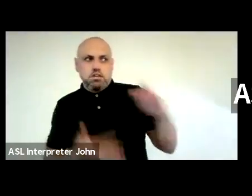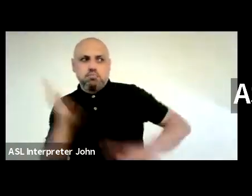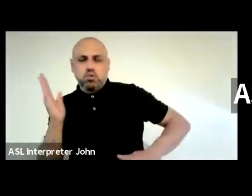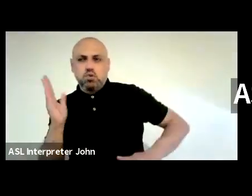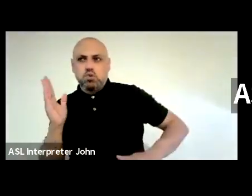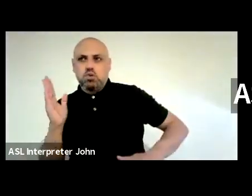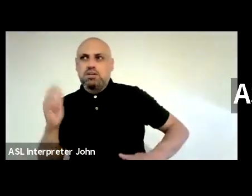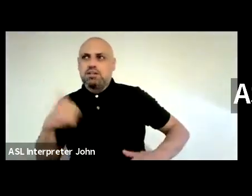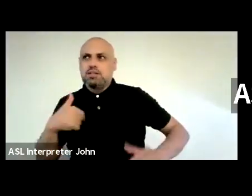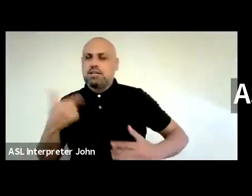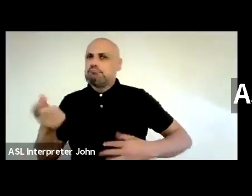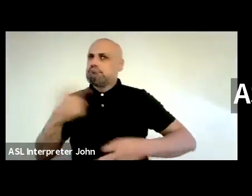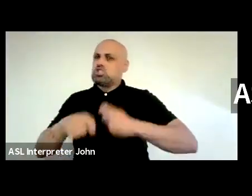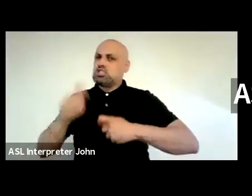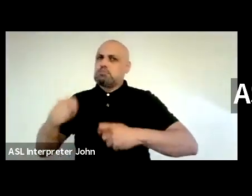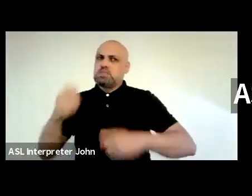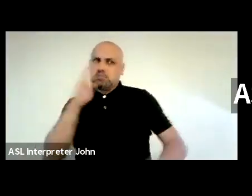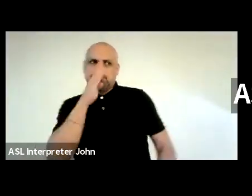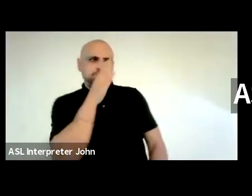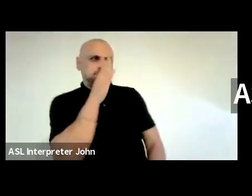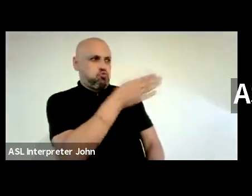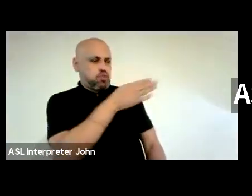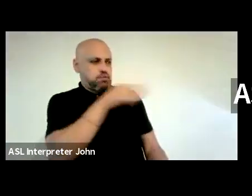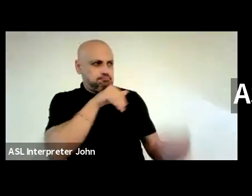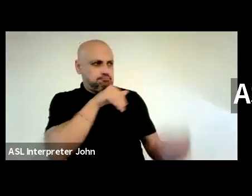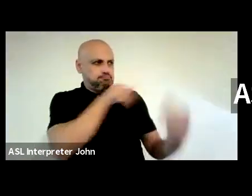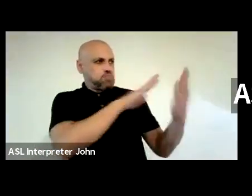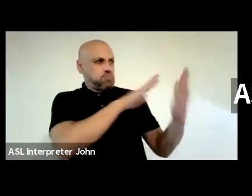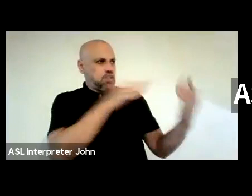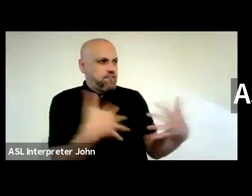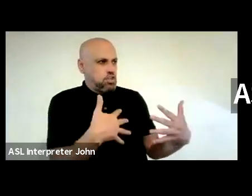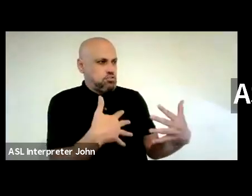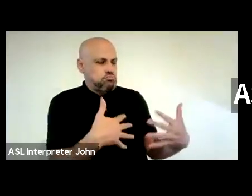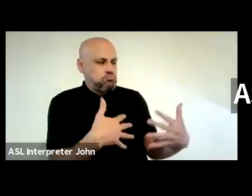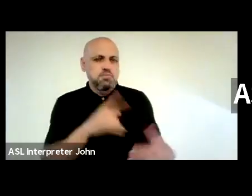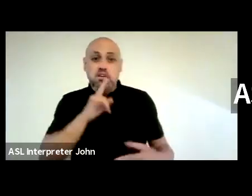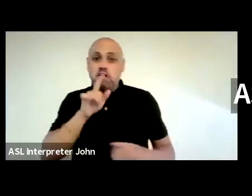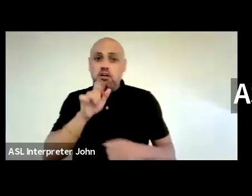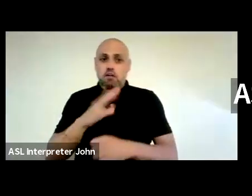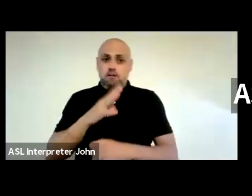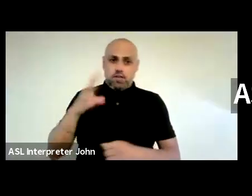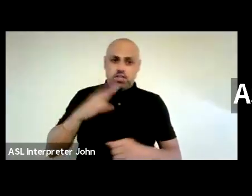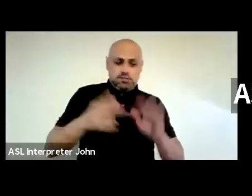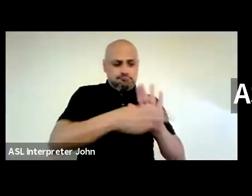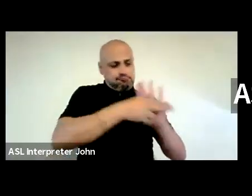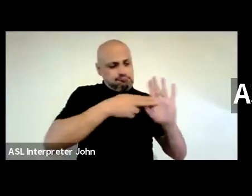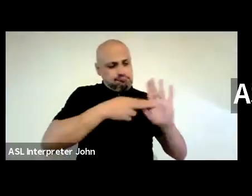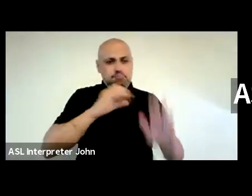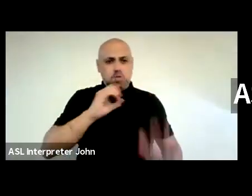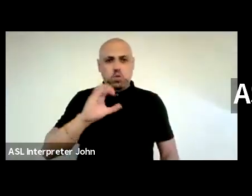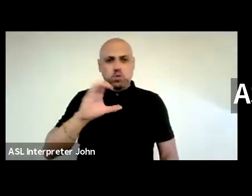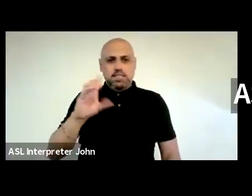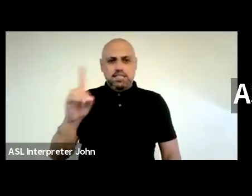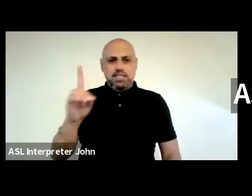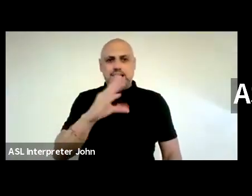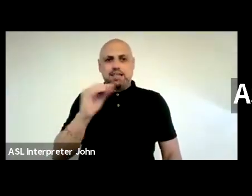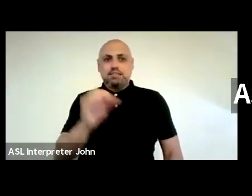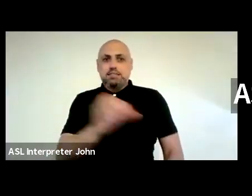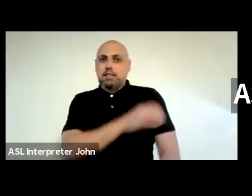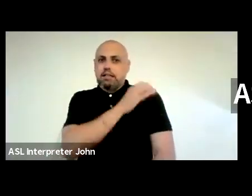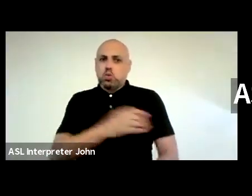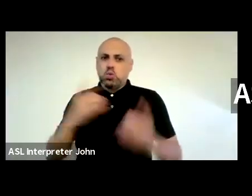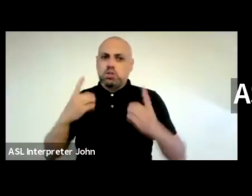directly towards the fear. I was officially diagnosed with OCD and severe clinical depression,